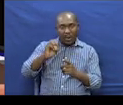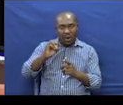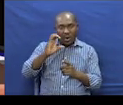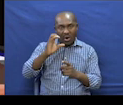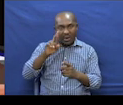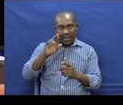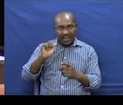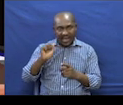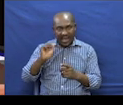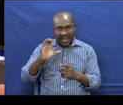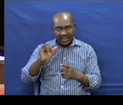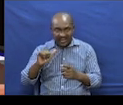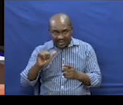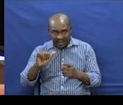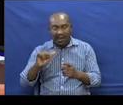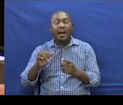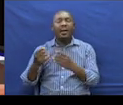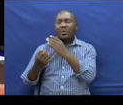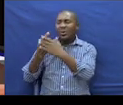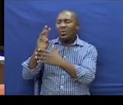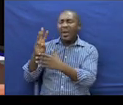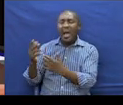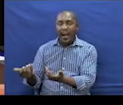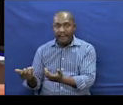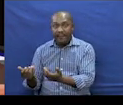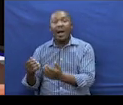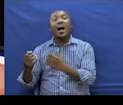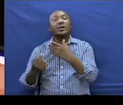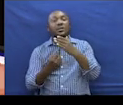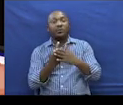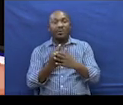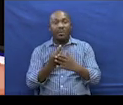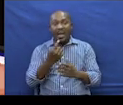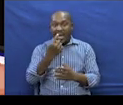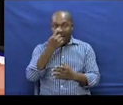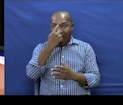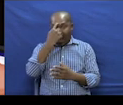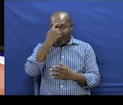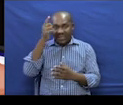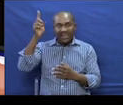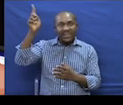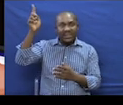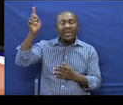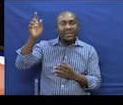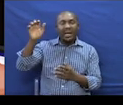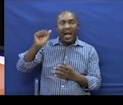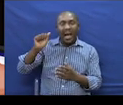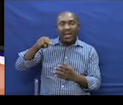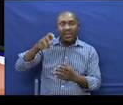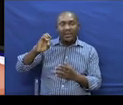The term democracy is believed to have originated from ancient Greece in the city-state known as